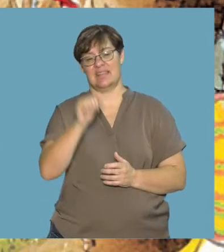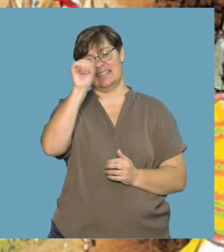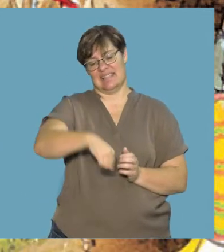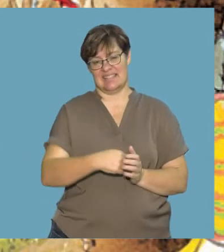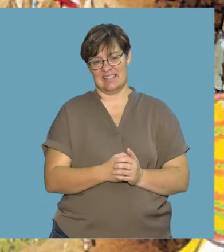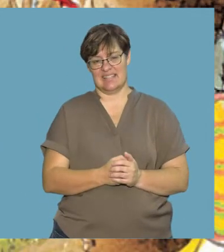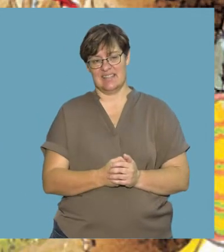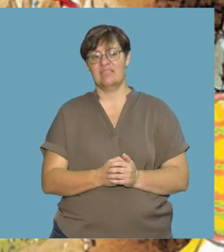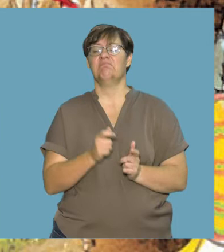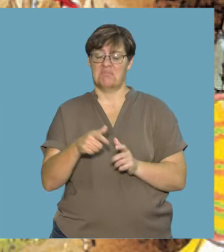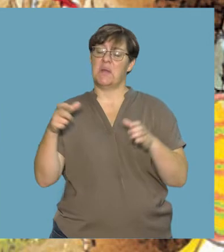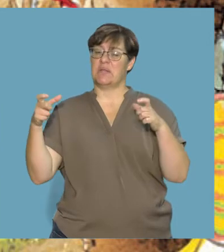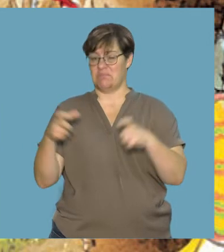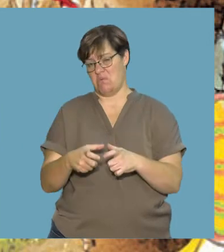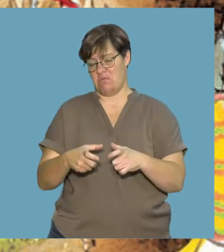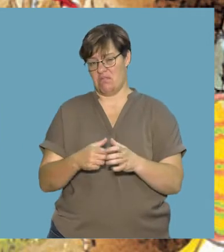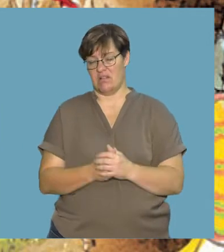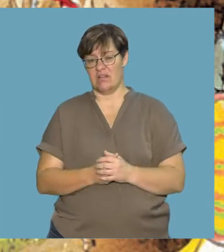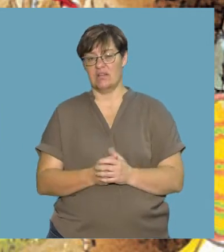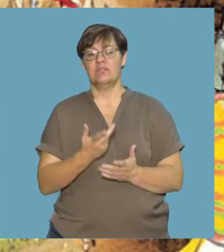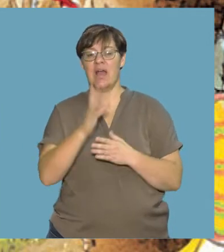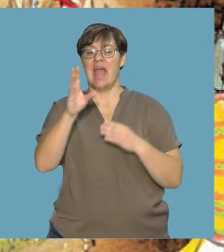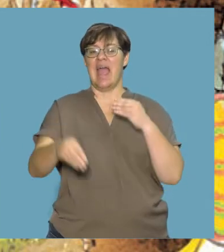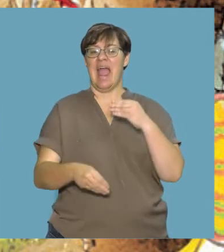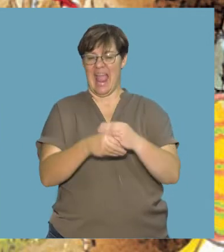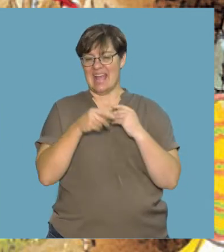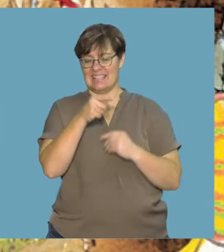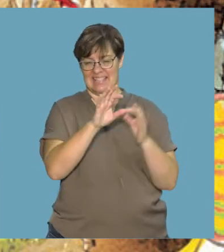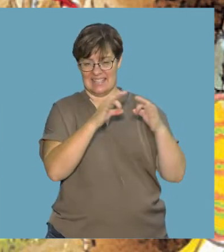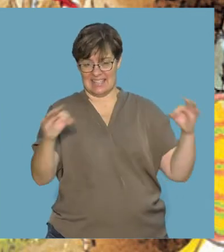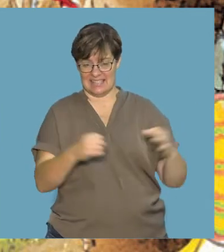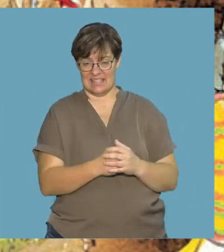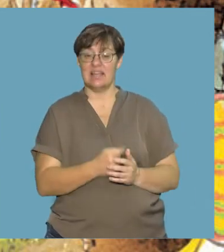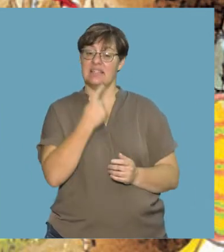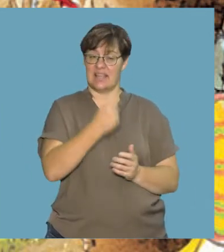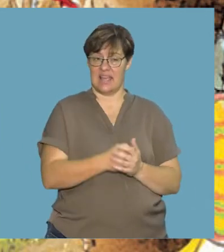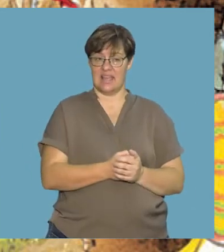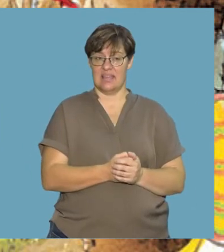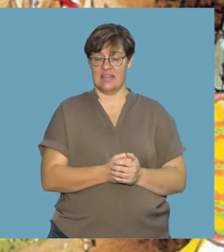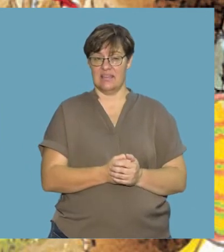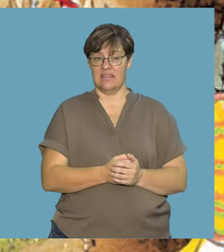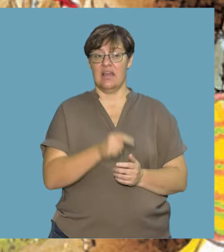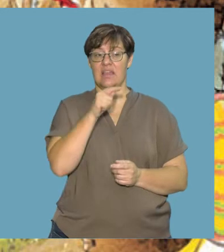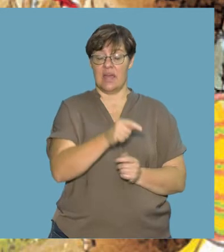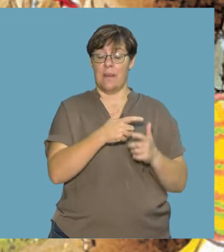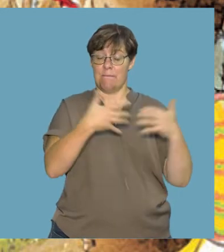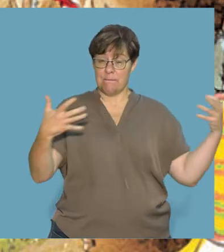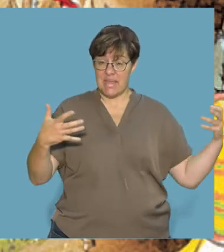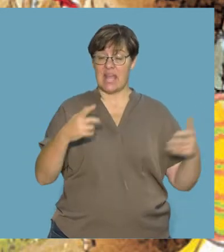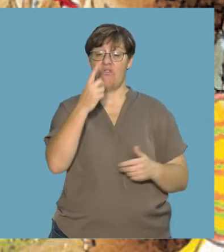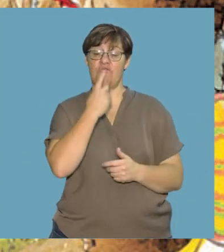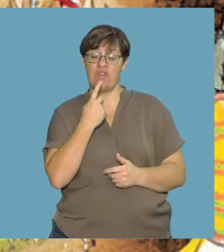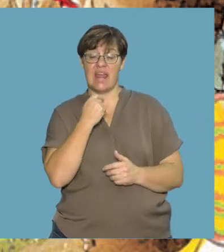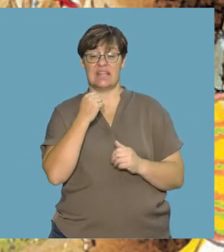Yes, it is small. So let's add that adjective to the sentence. Say, the big red fire